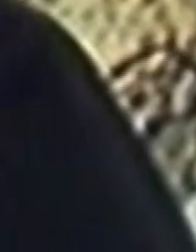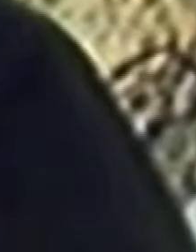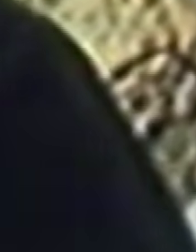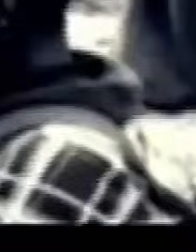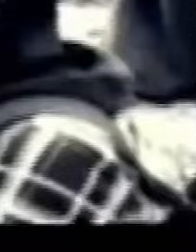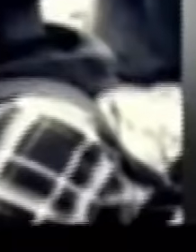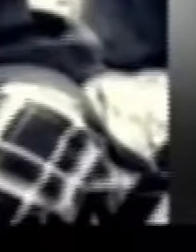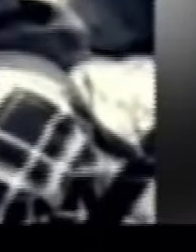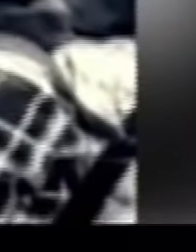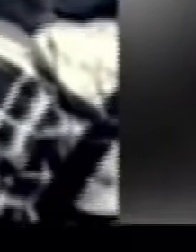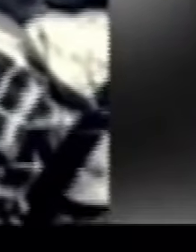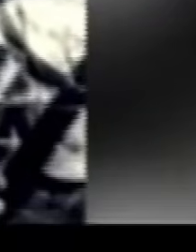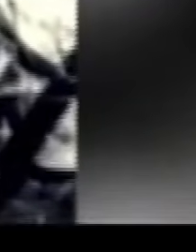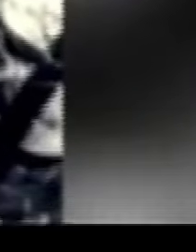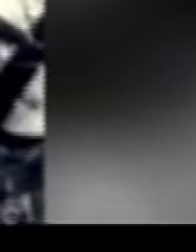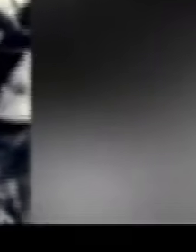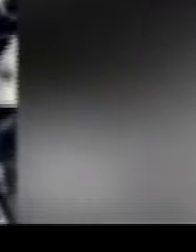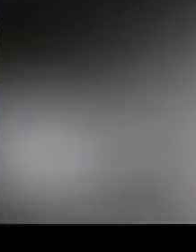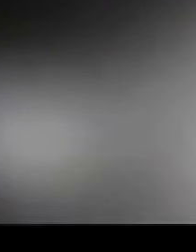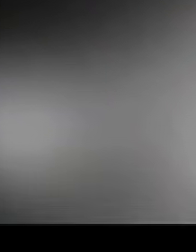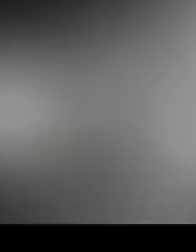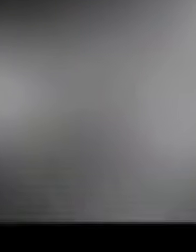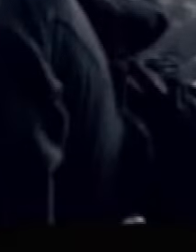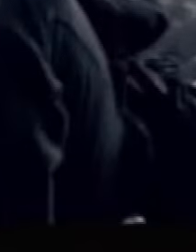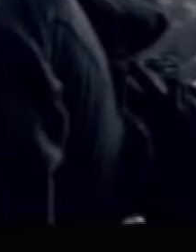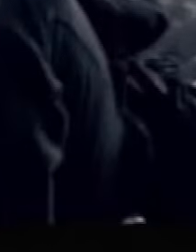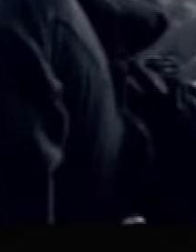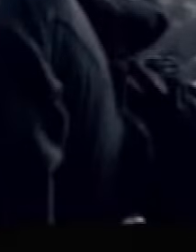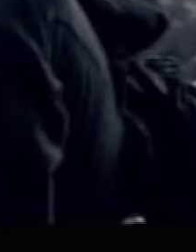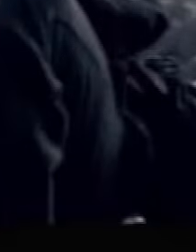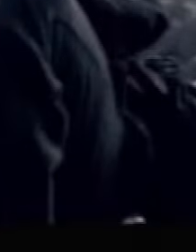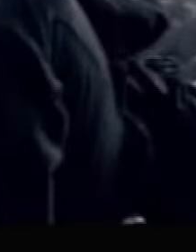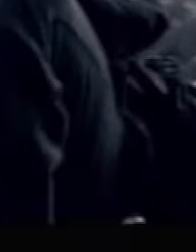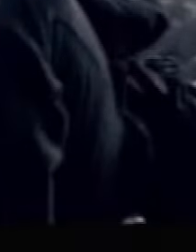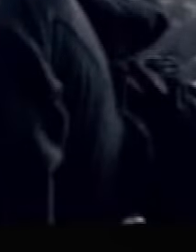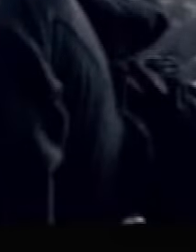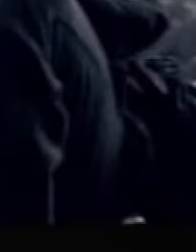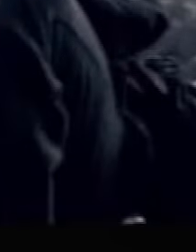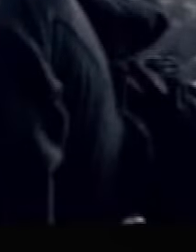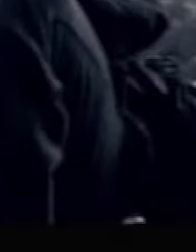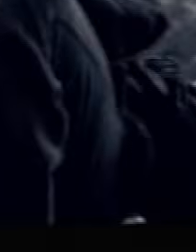that freedom and independence of Namibia must be conditional.